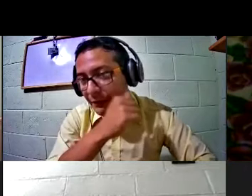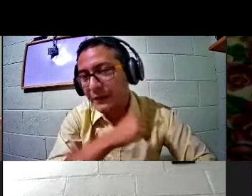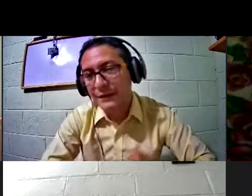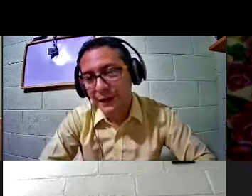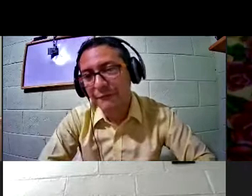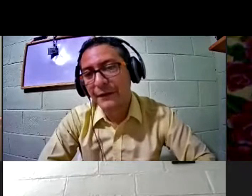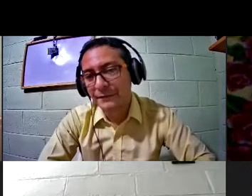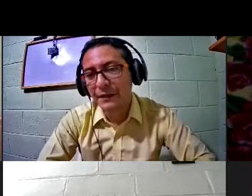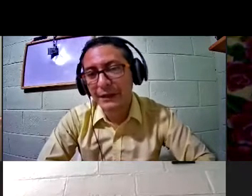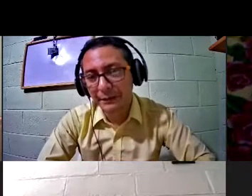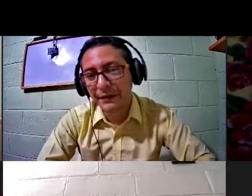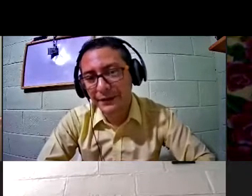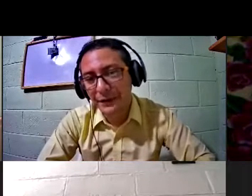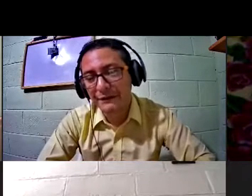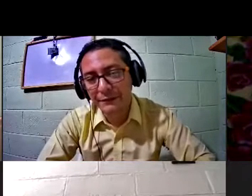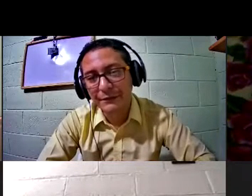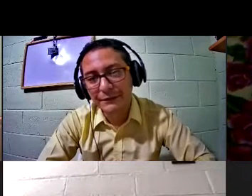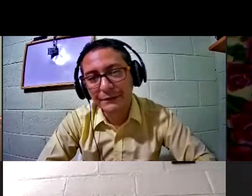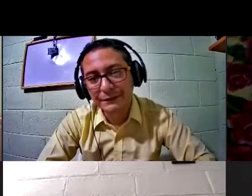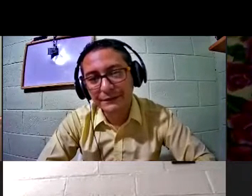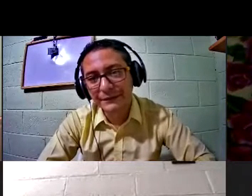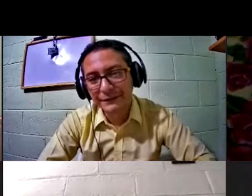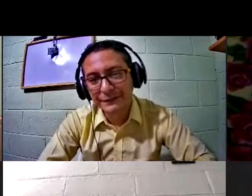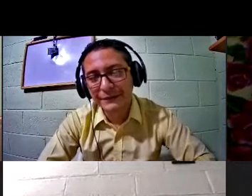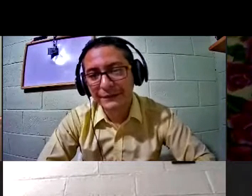Driving when there's traffic is very stressful.